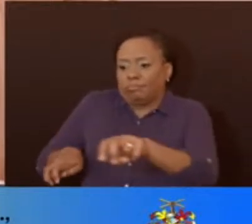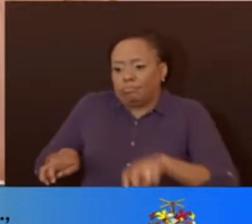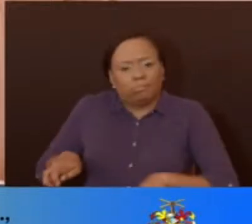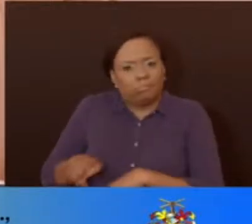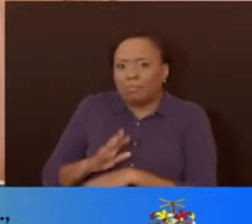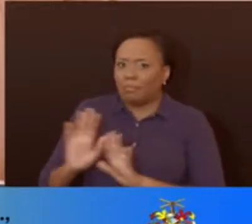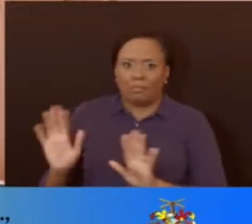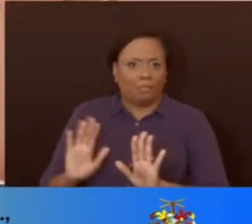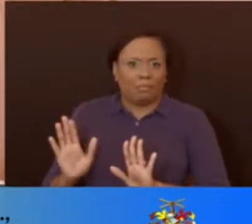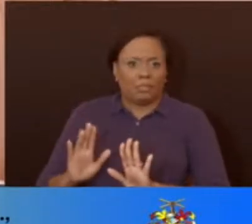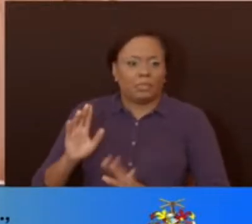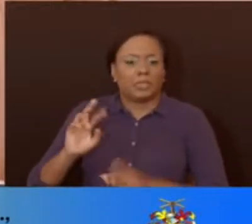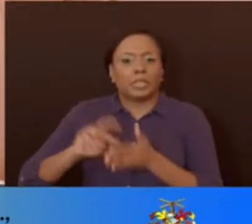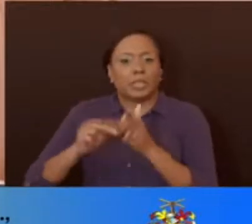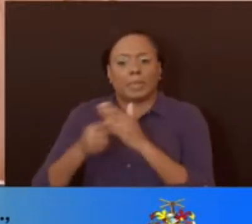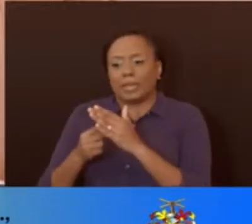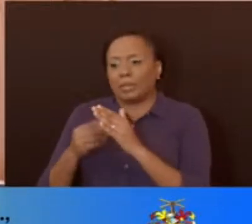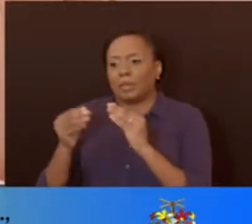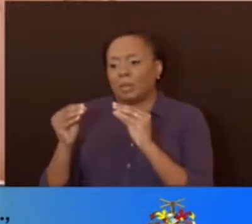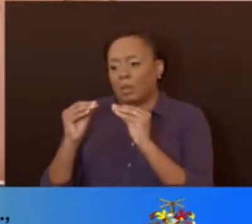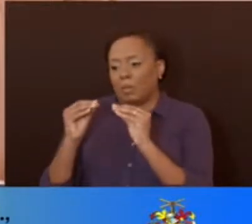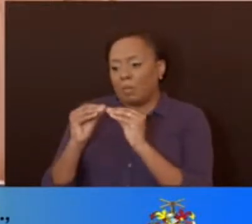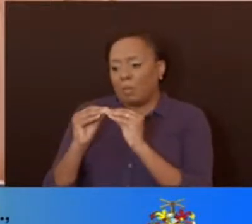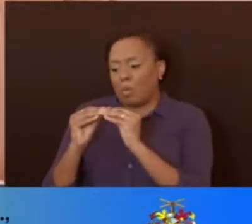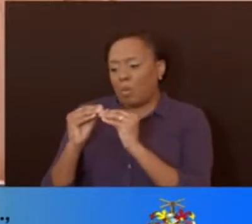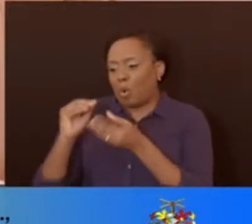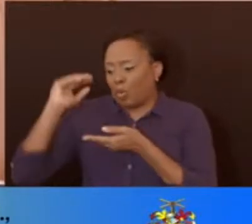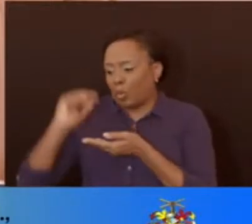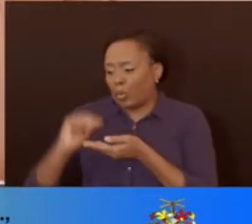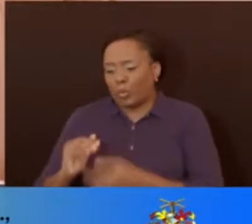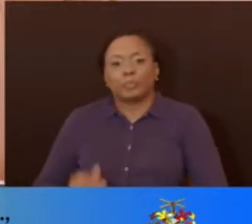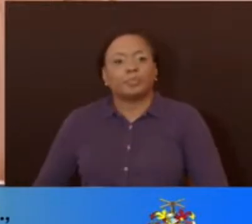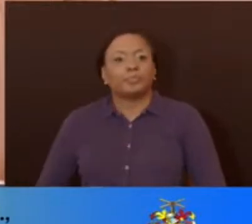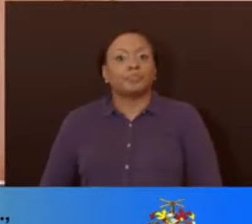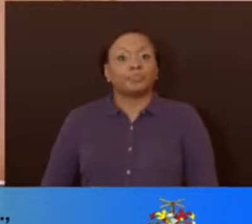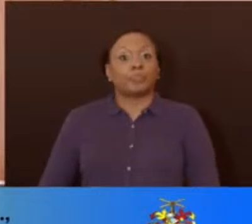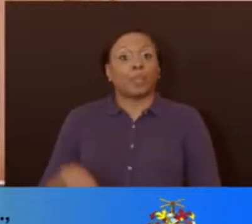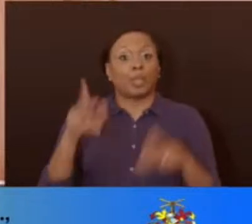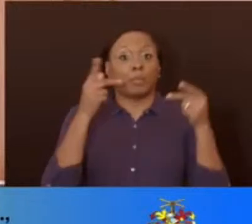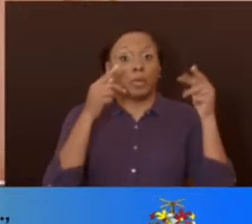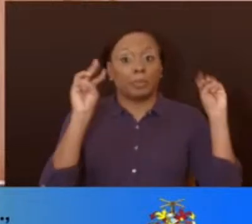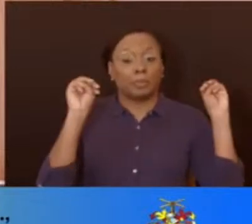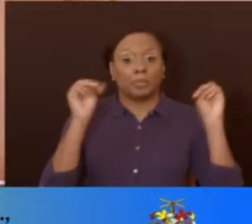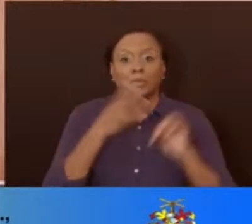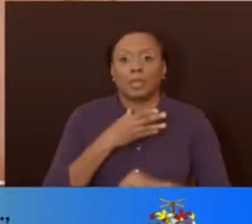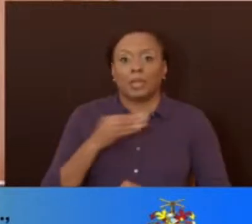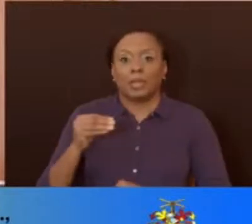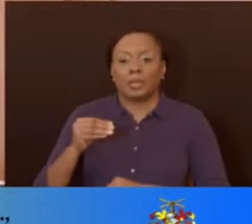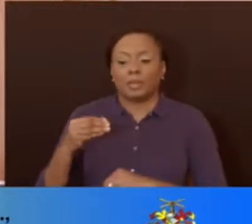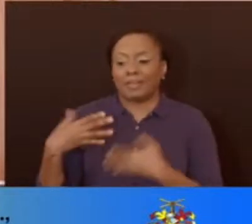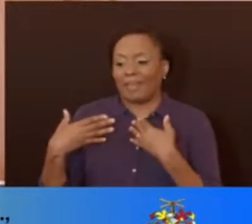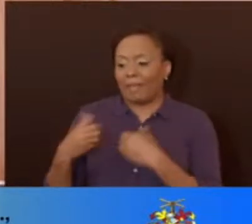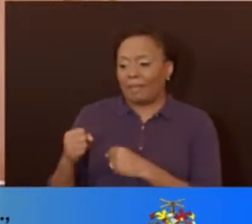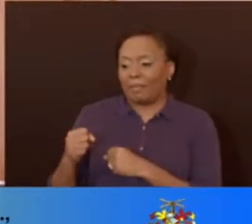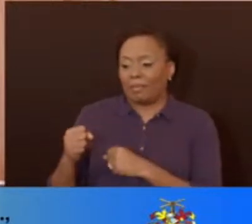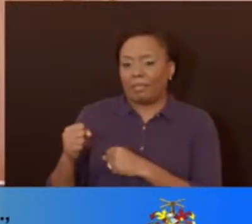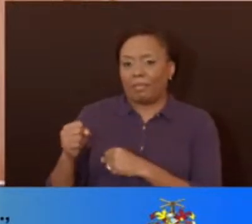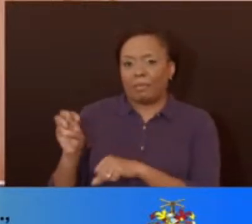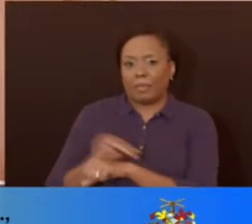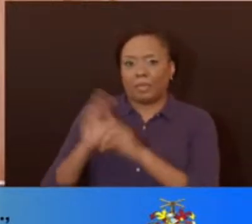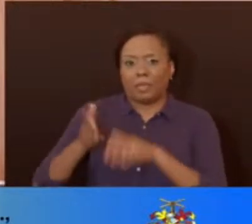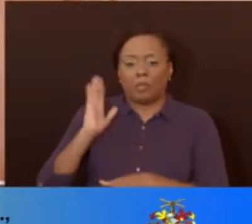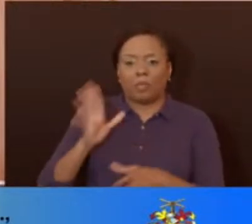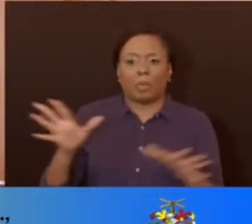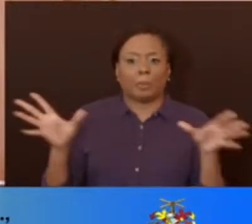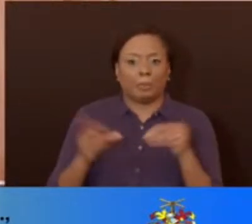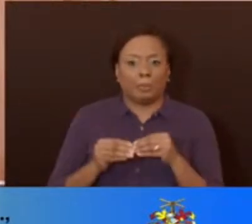individuals. The Prime Minister and the Minister of Health will be meeting with all faith-based organizations